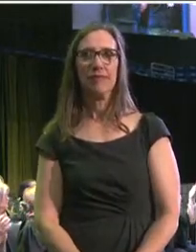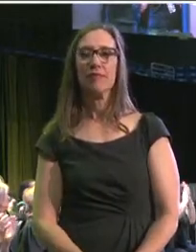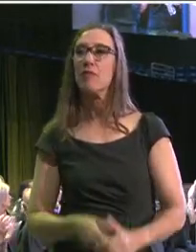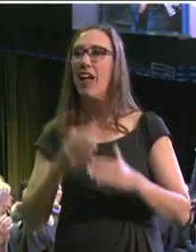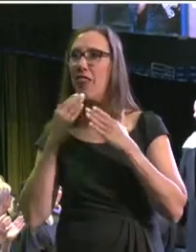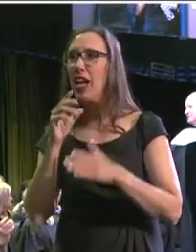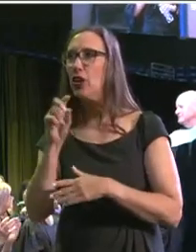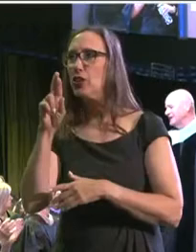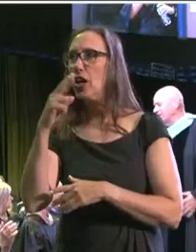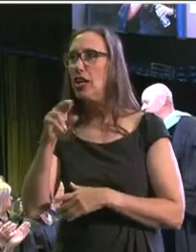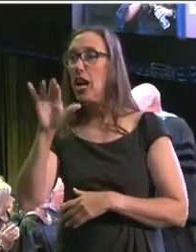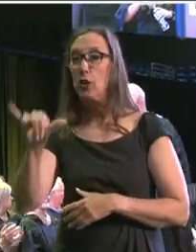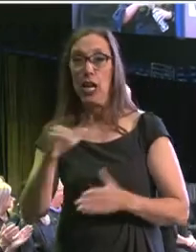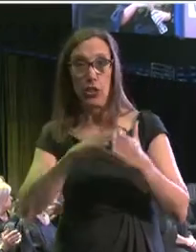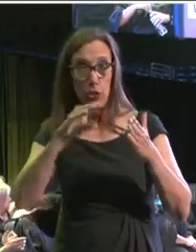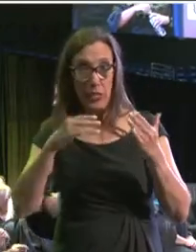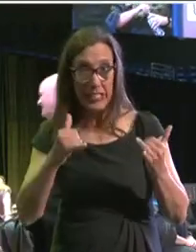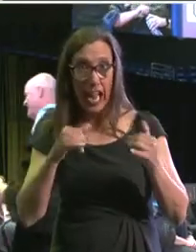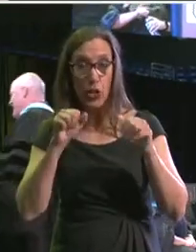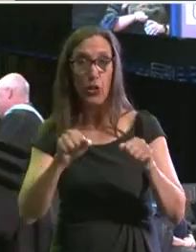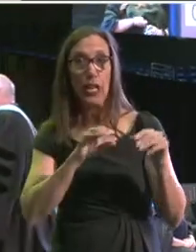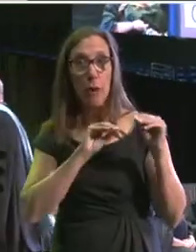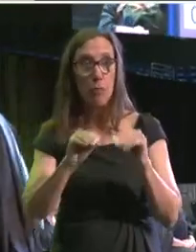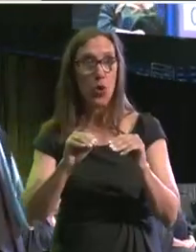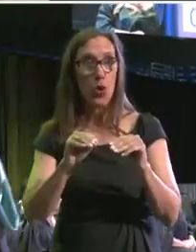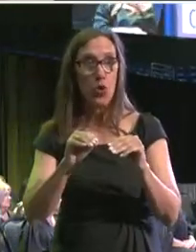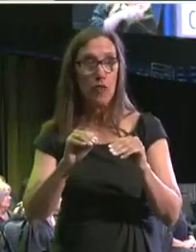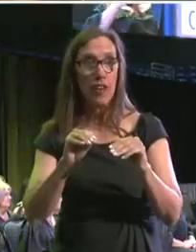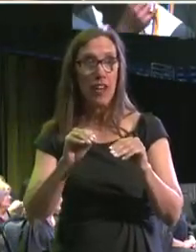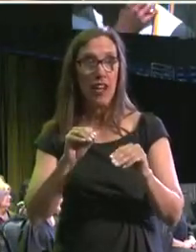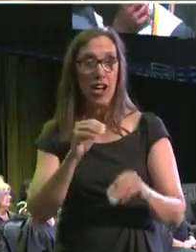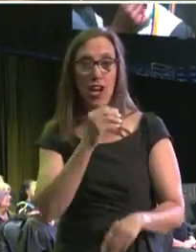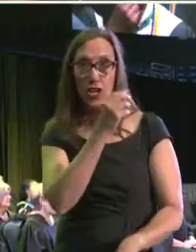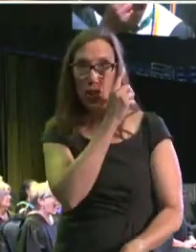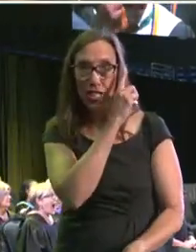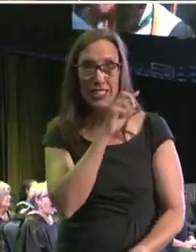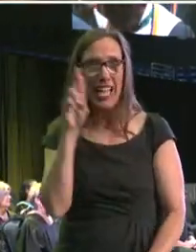Thank you, Dr. Henry. Students, you may now move your tassel.